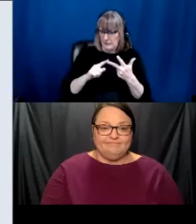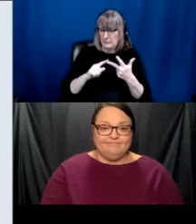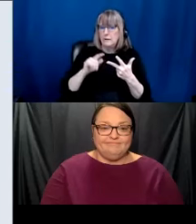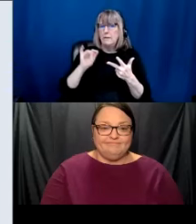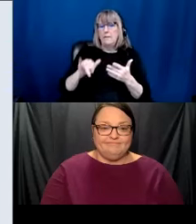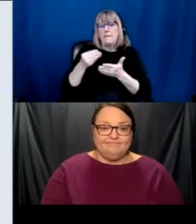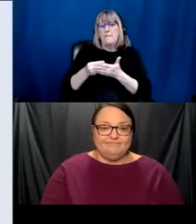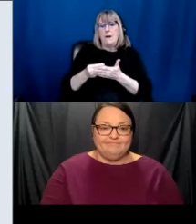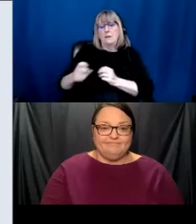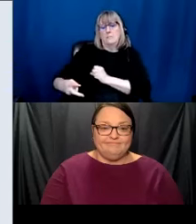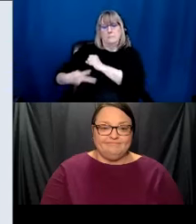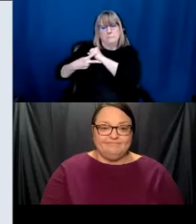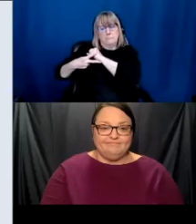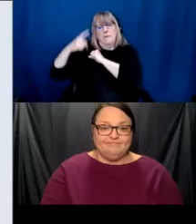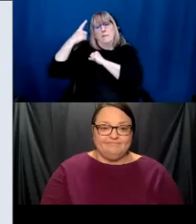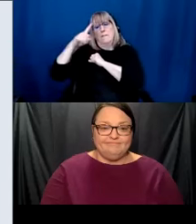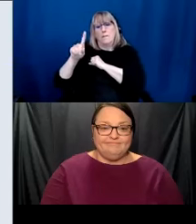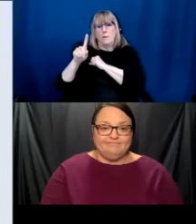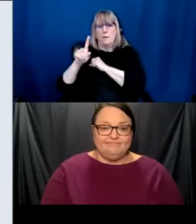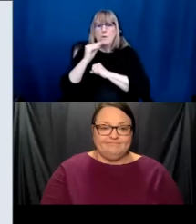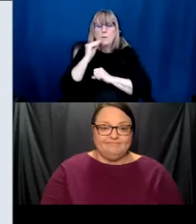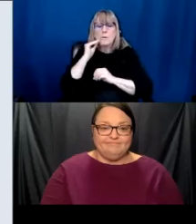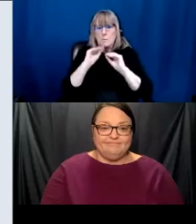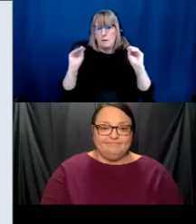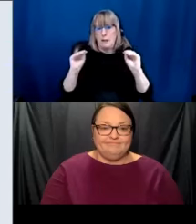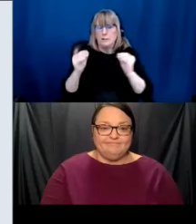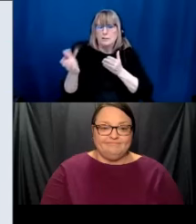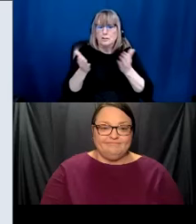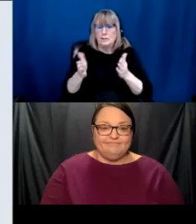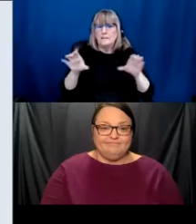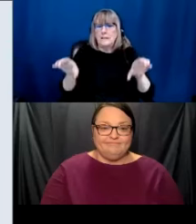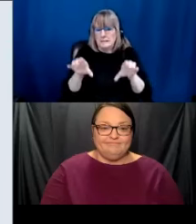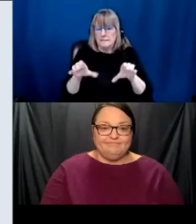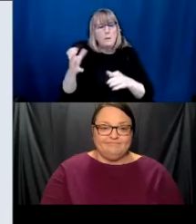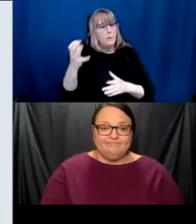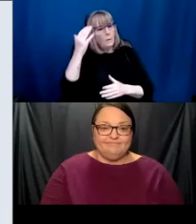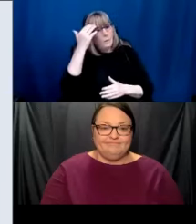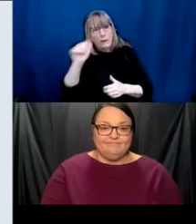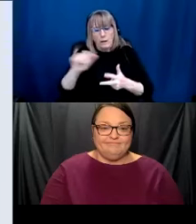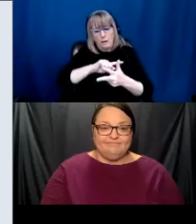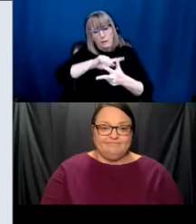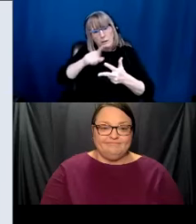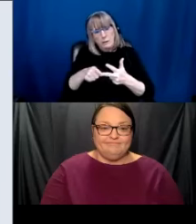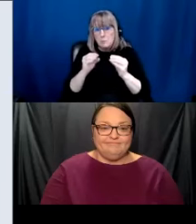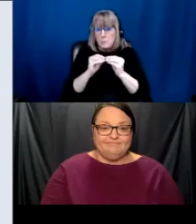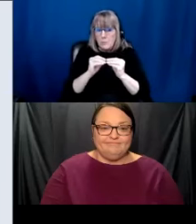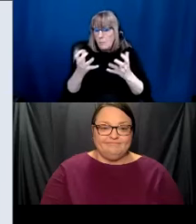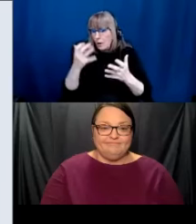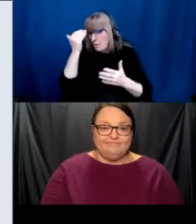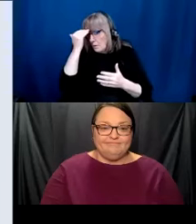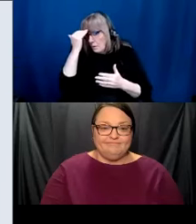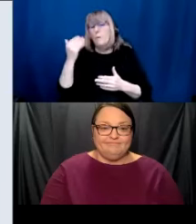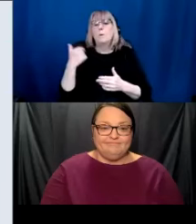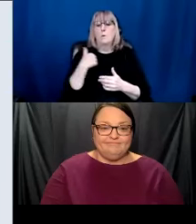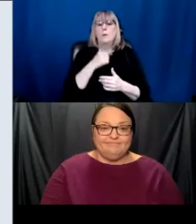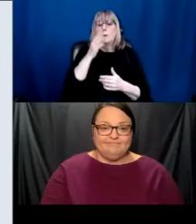reserved for homeless los services. fondos If ESG. you'd like to learn more about any of those funding sources, we will